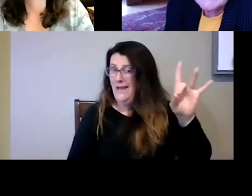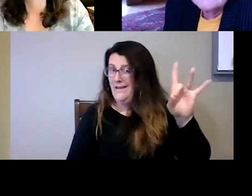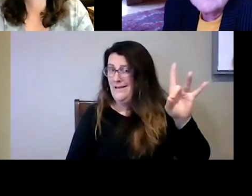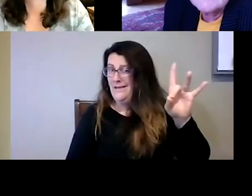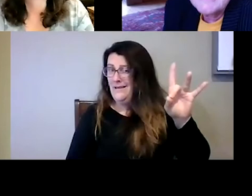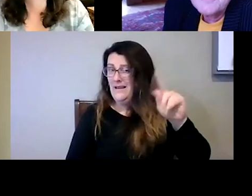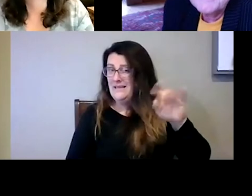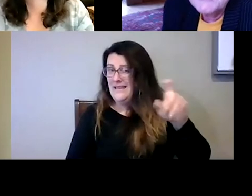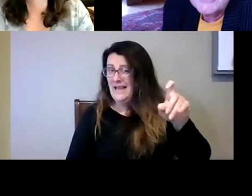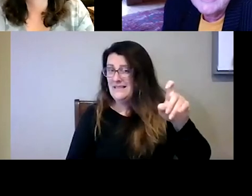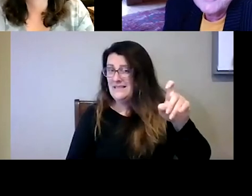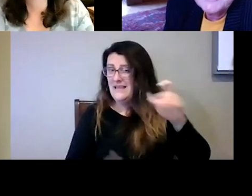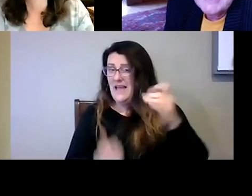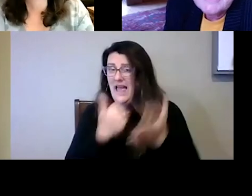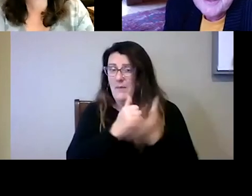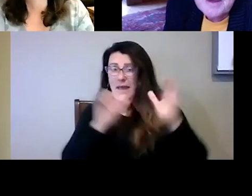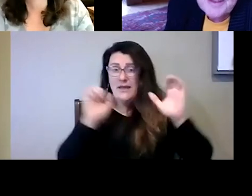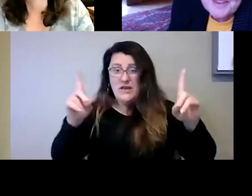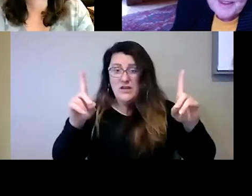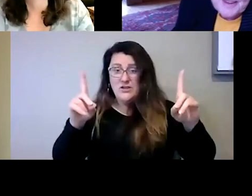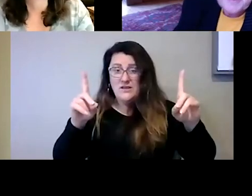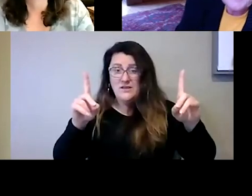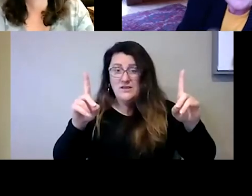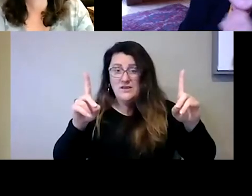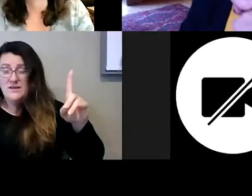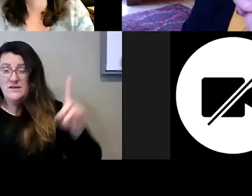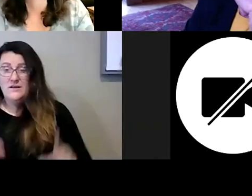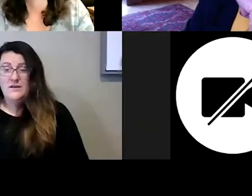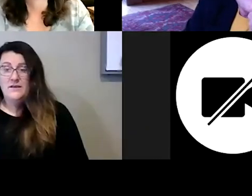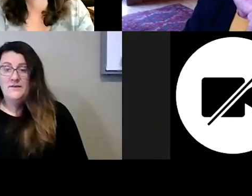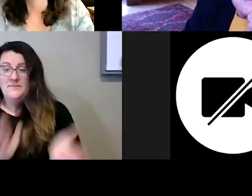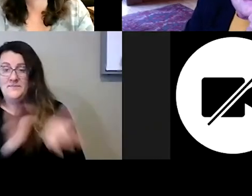the tax that helped education tax on the wealthy.